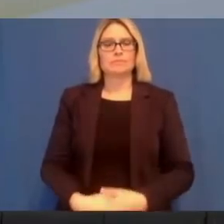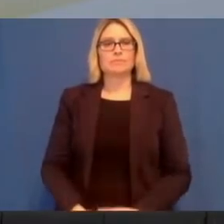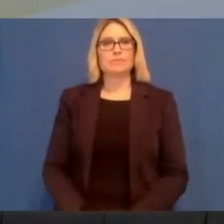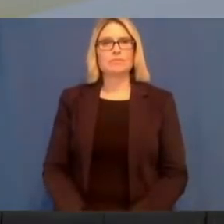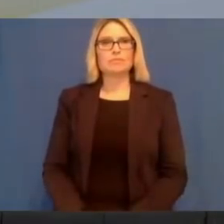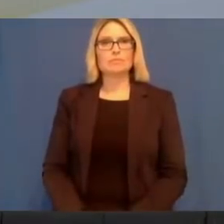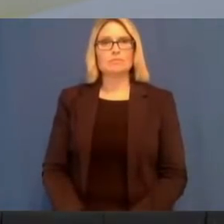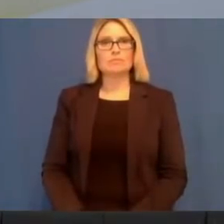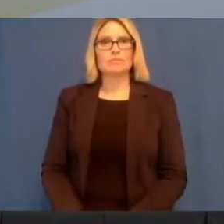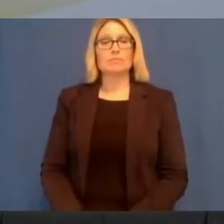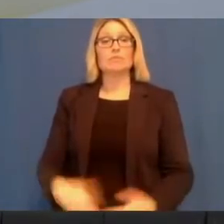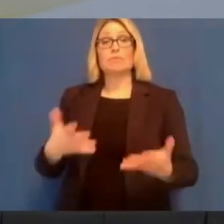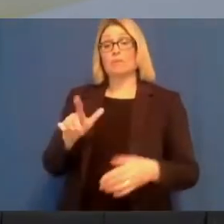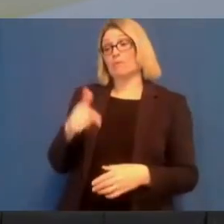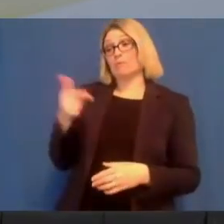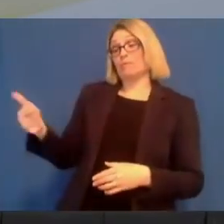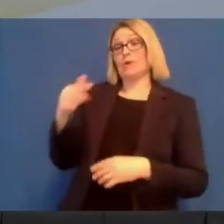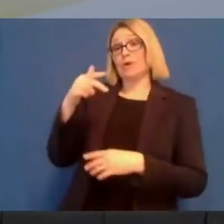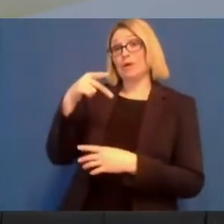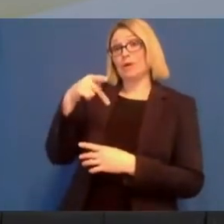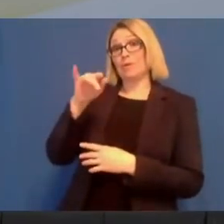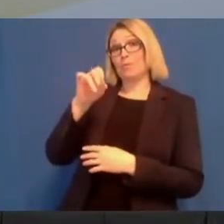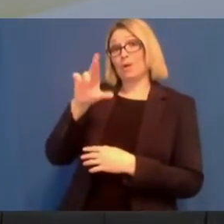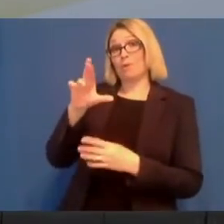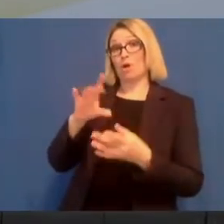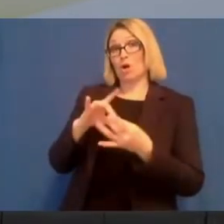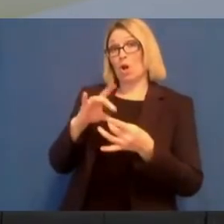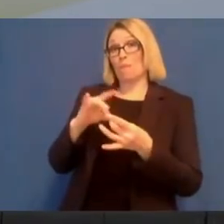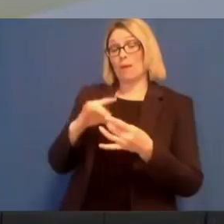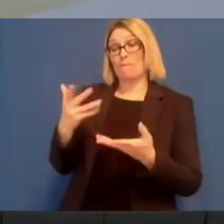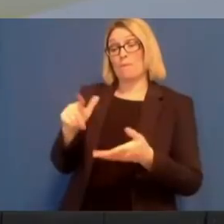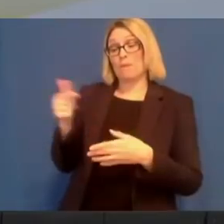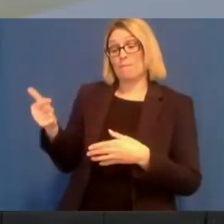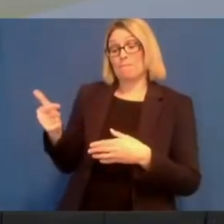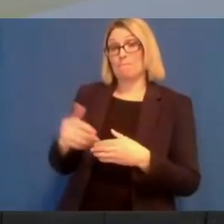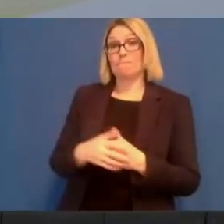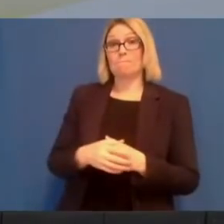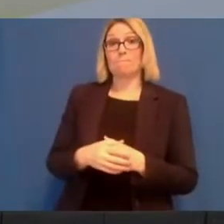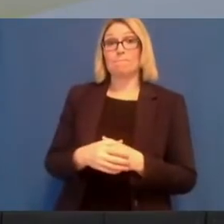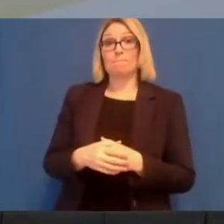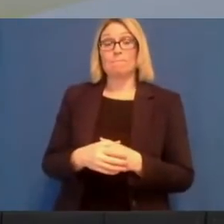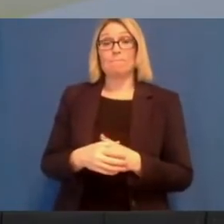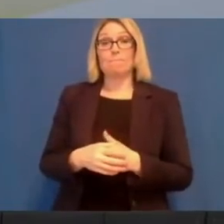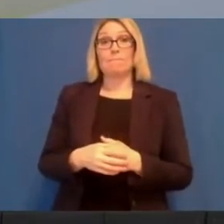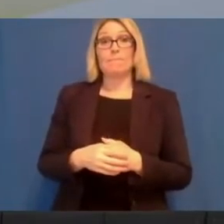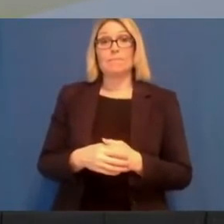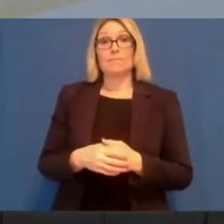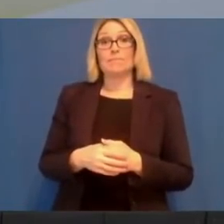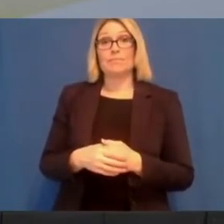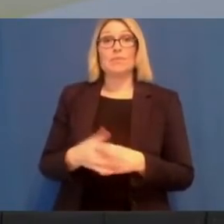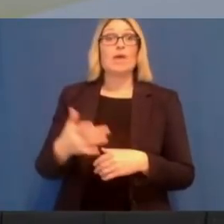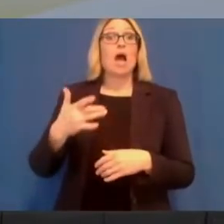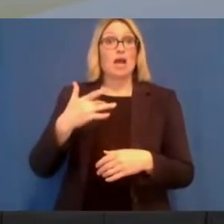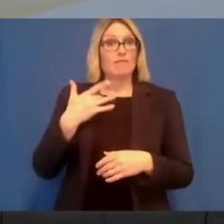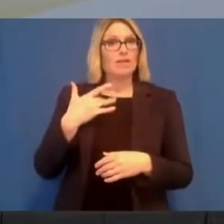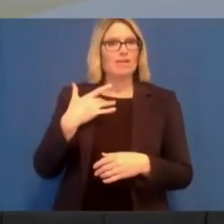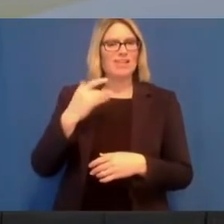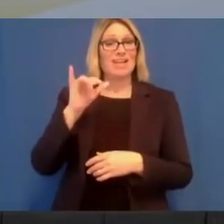mean, the Premier may want to comment as well. I think certainly if we start to